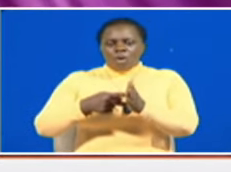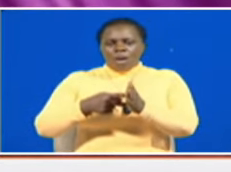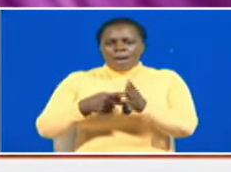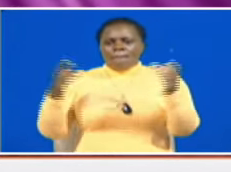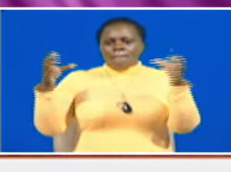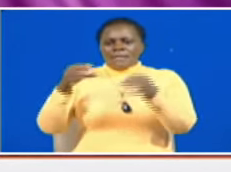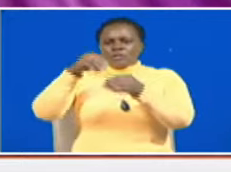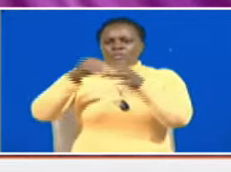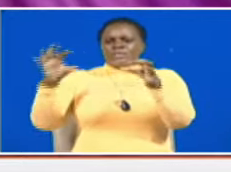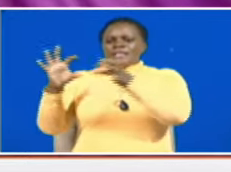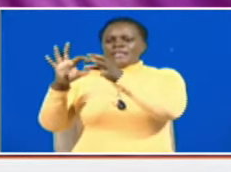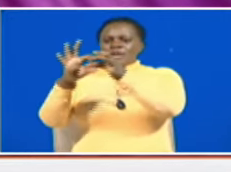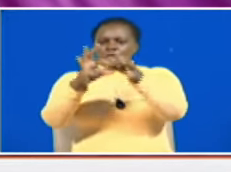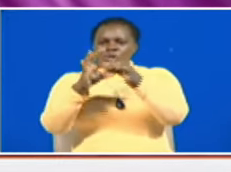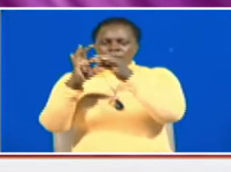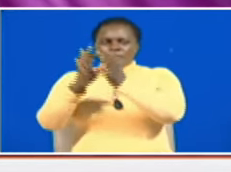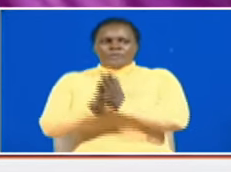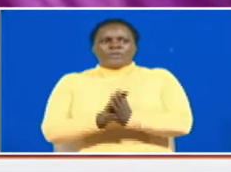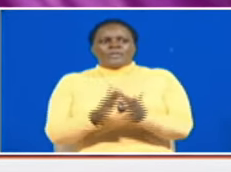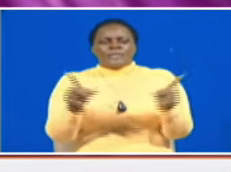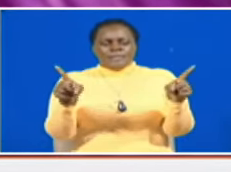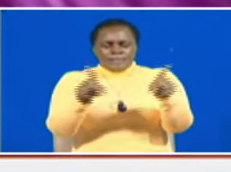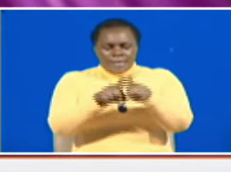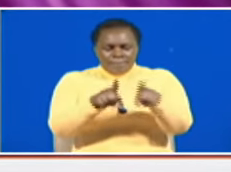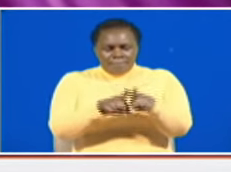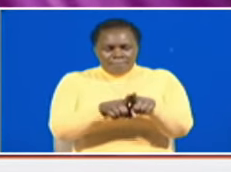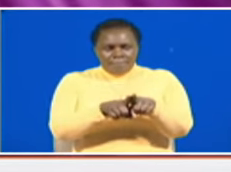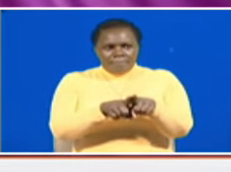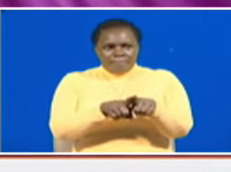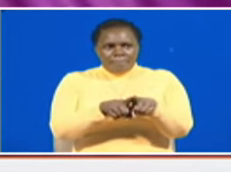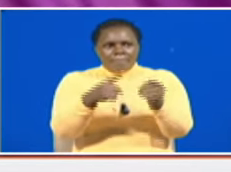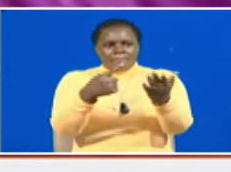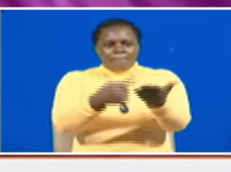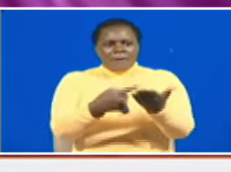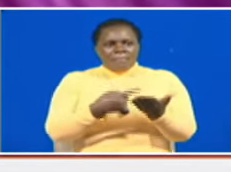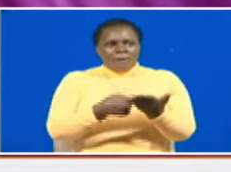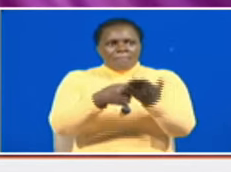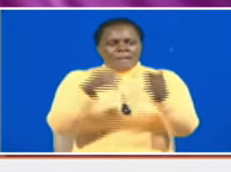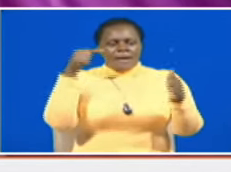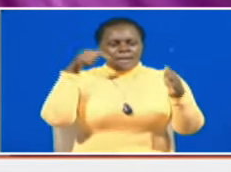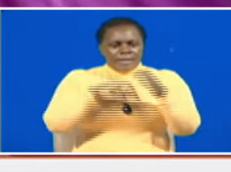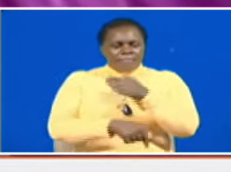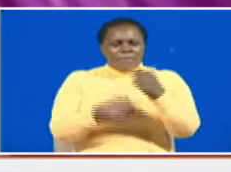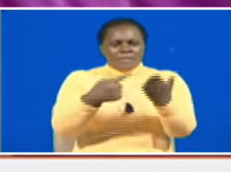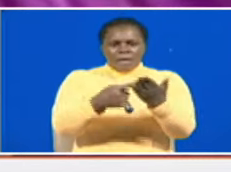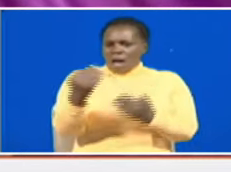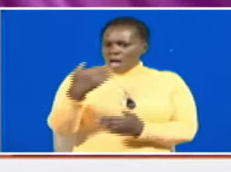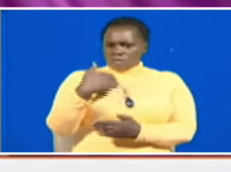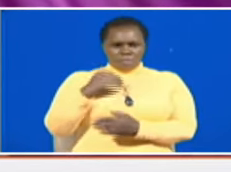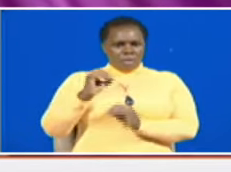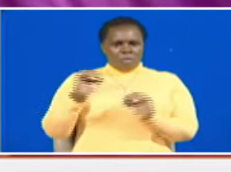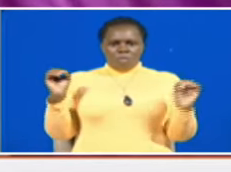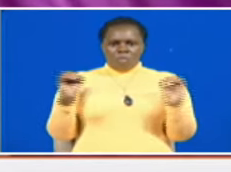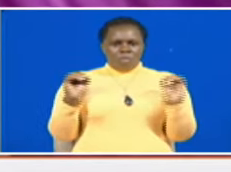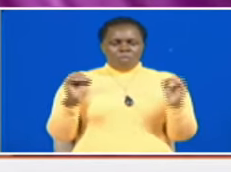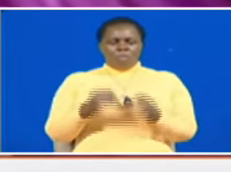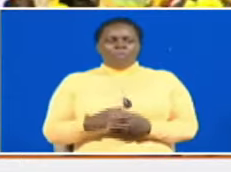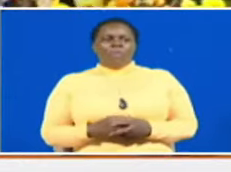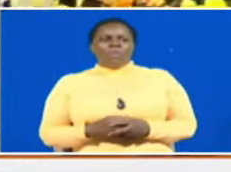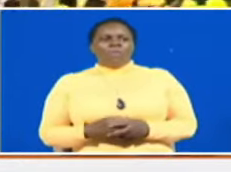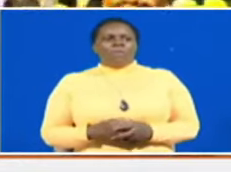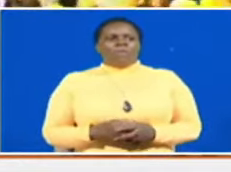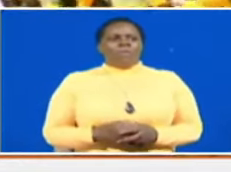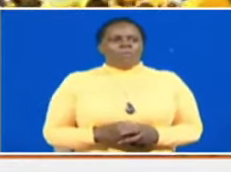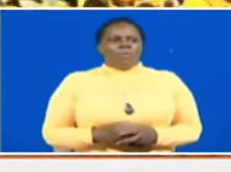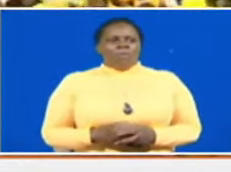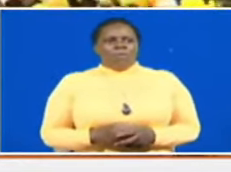coalition, and to even engage in even deeper debates. Don't ask me which deeper debates. And